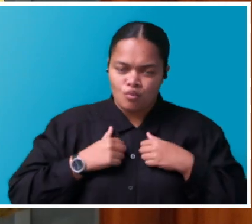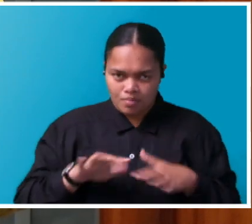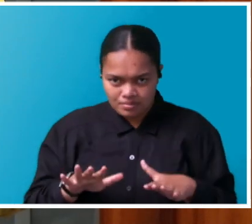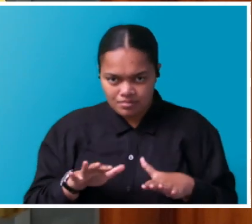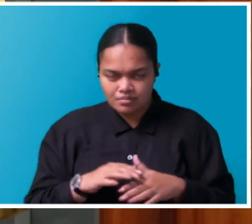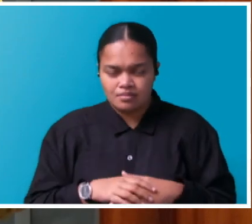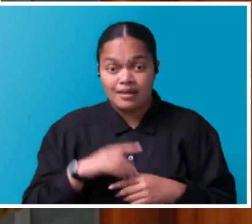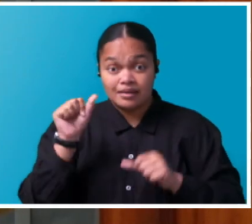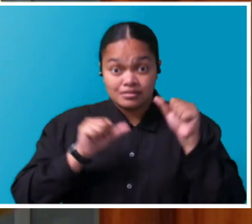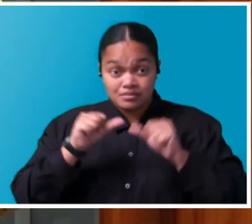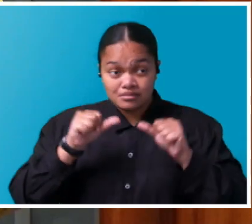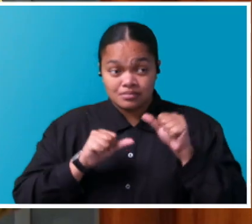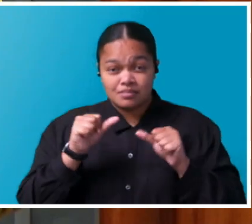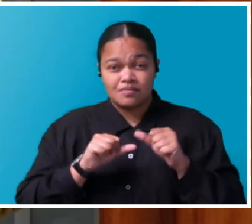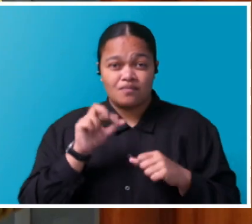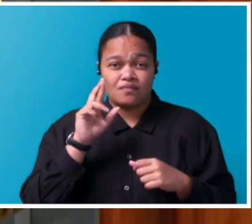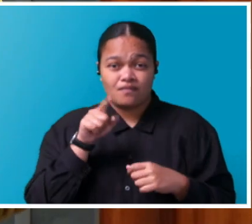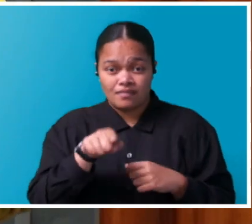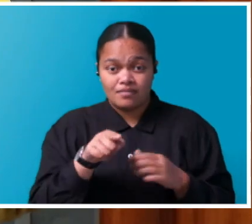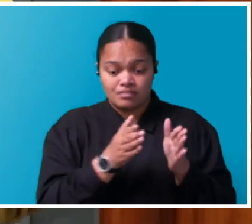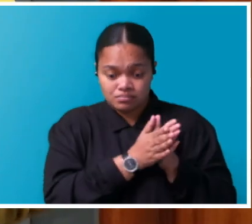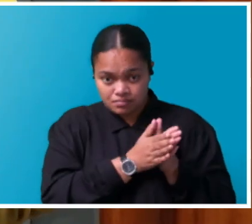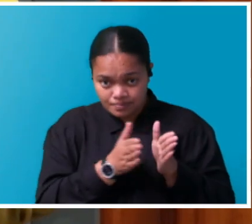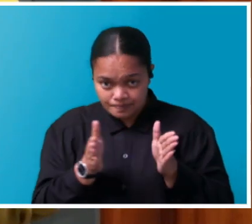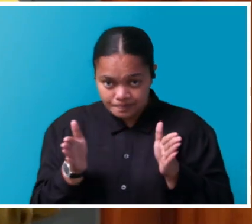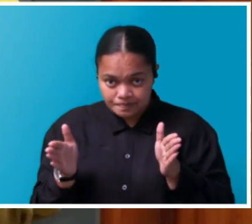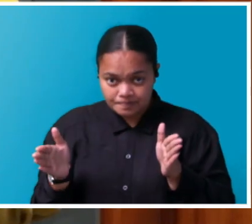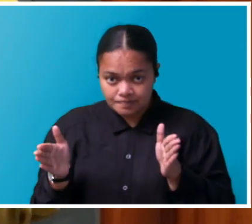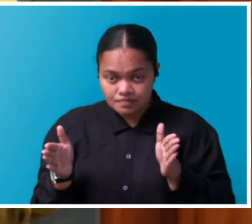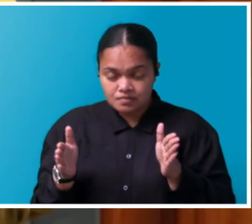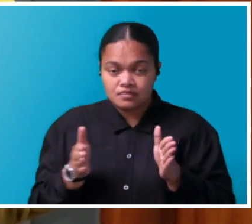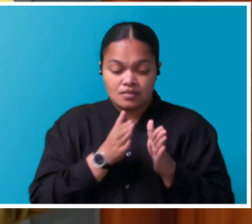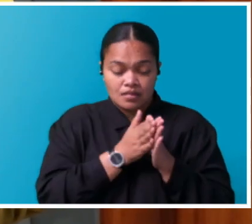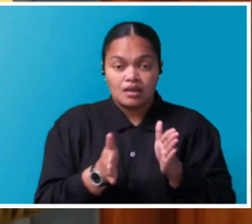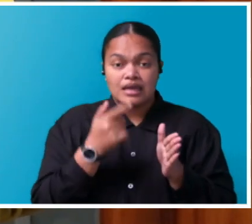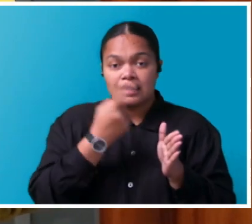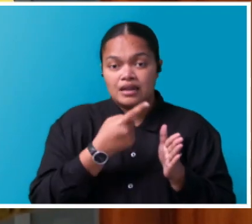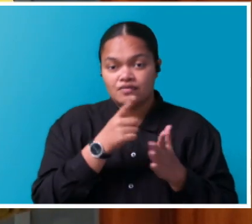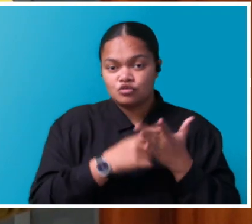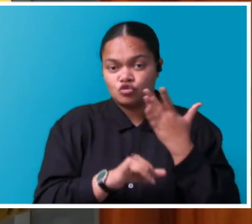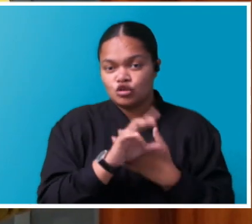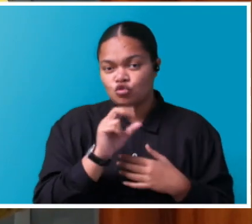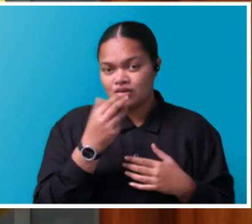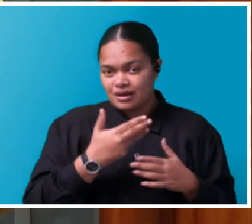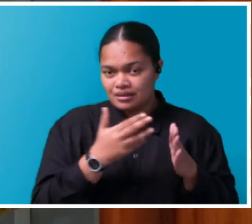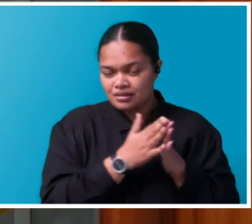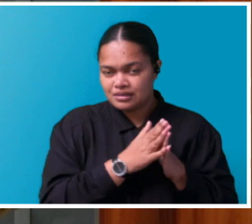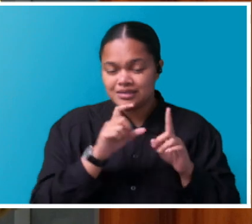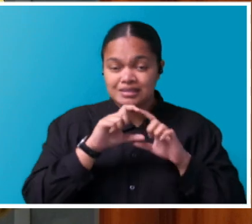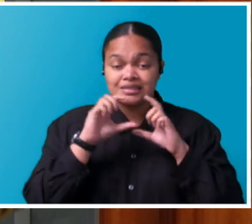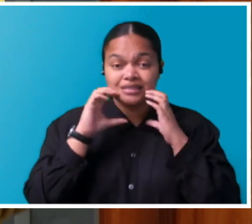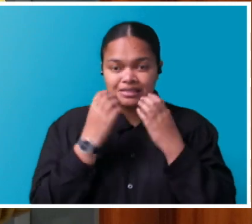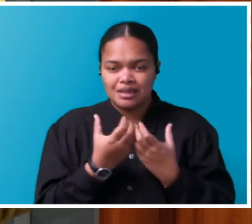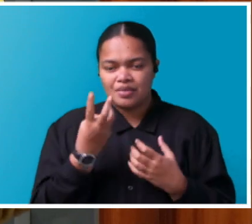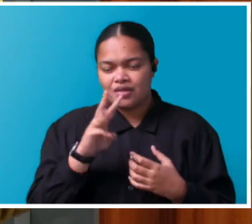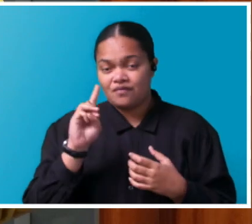the assessment of net emissions for the period beginning from 11th July 2019 to 31st December 2020